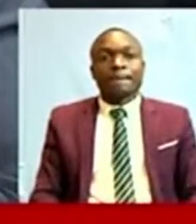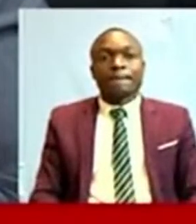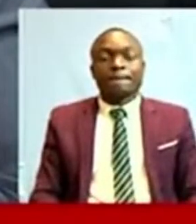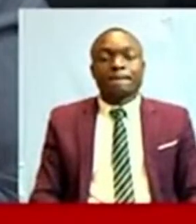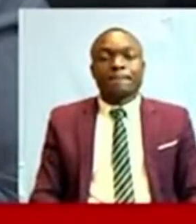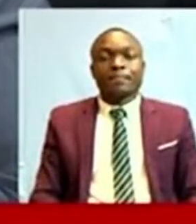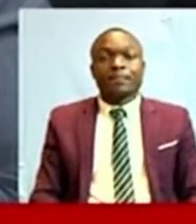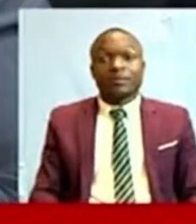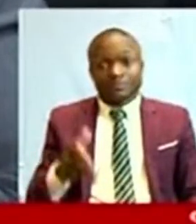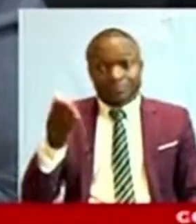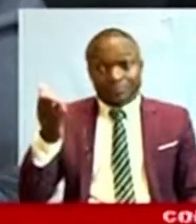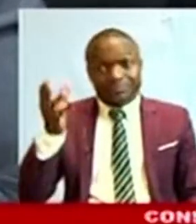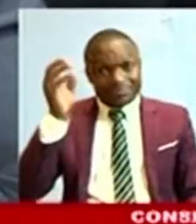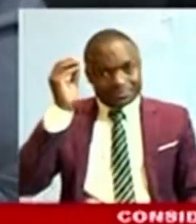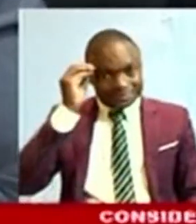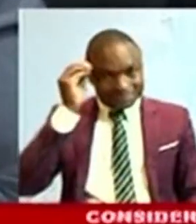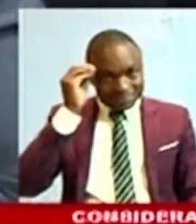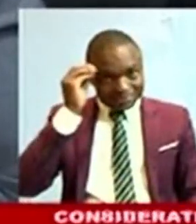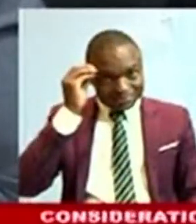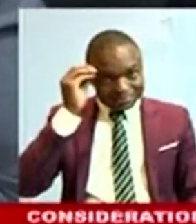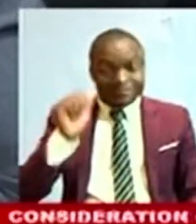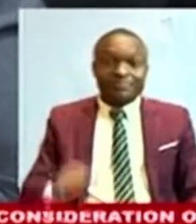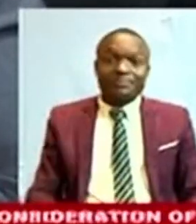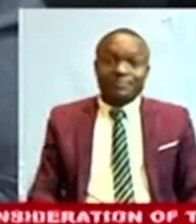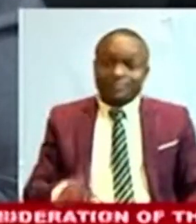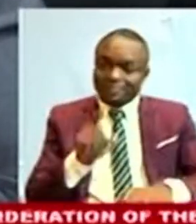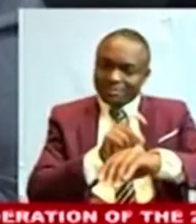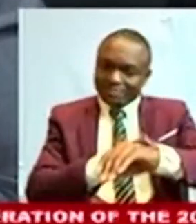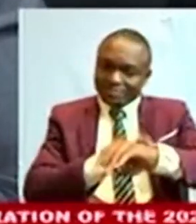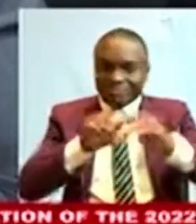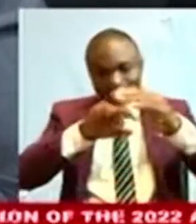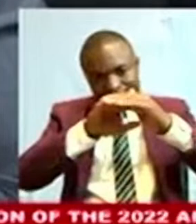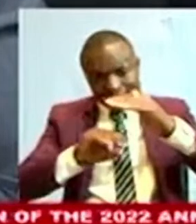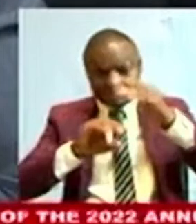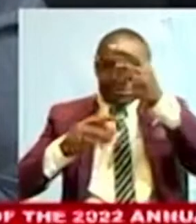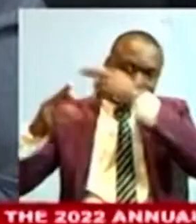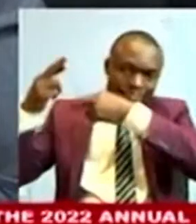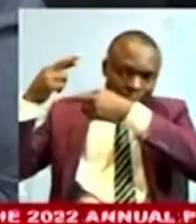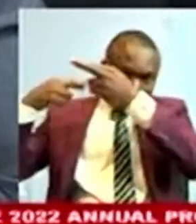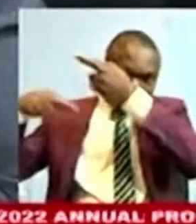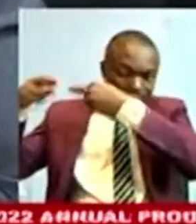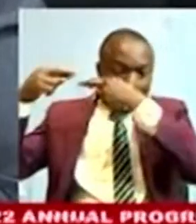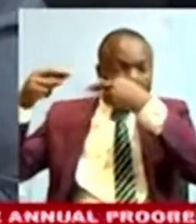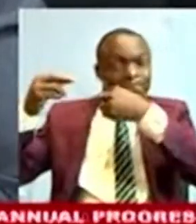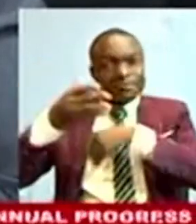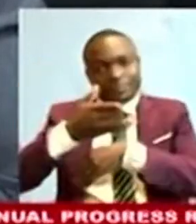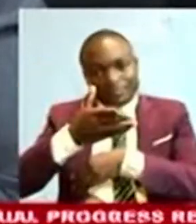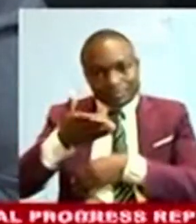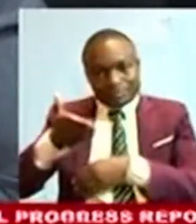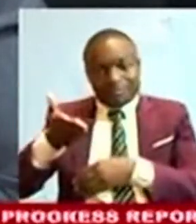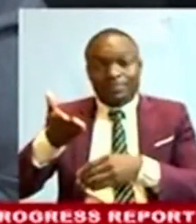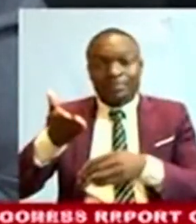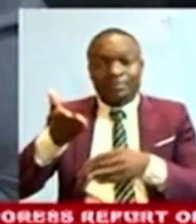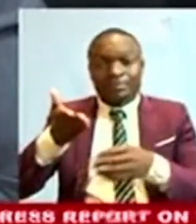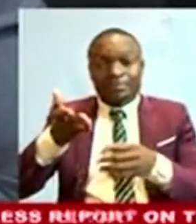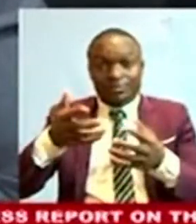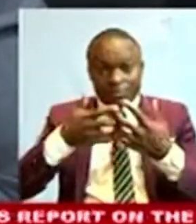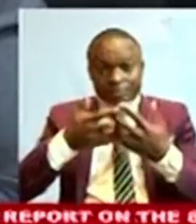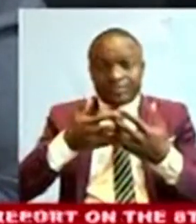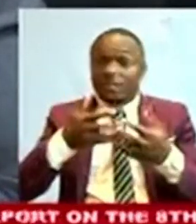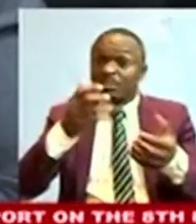I know that in the period under review, chemotherapy should have been a serious problem as